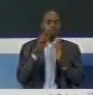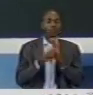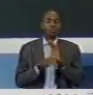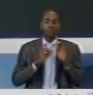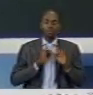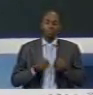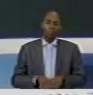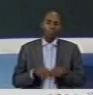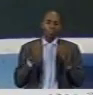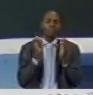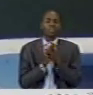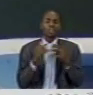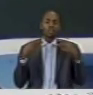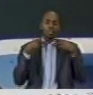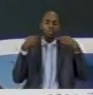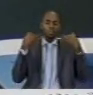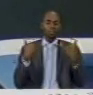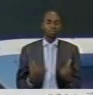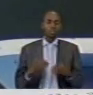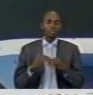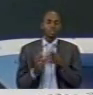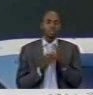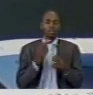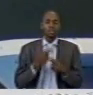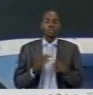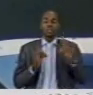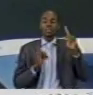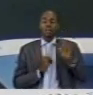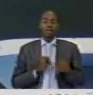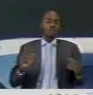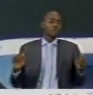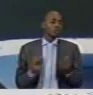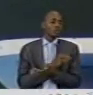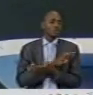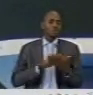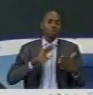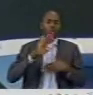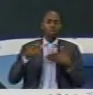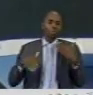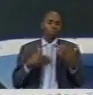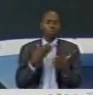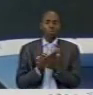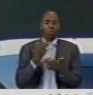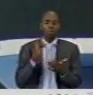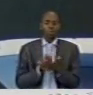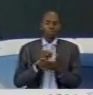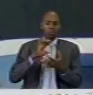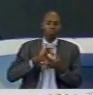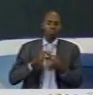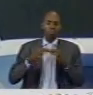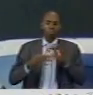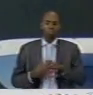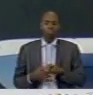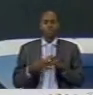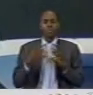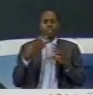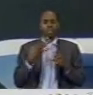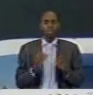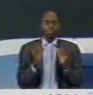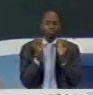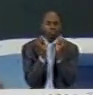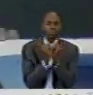yoke right now I destroy all those factors and chairs and shackles